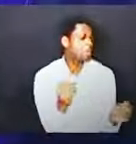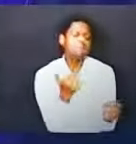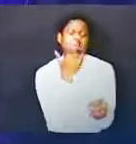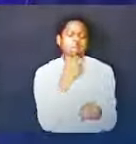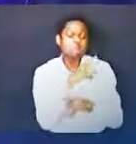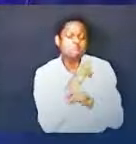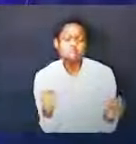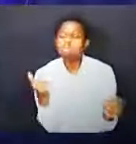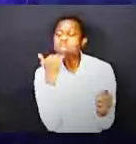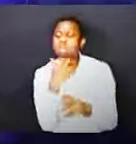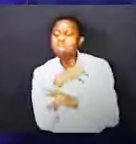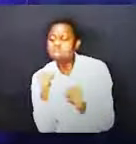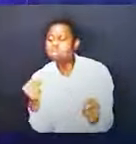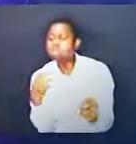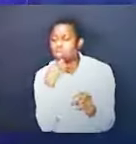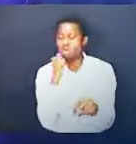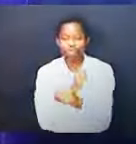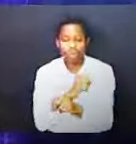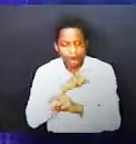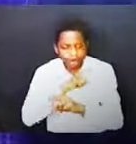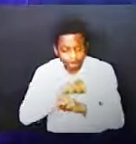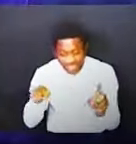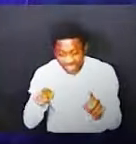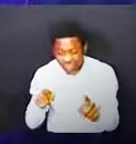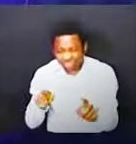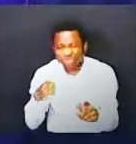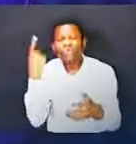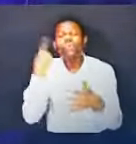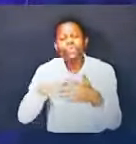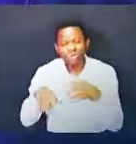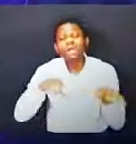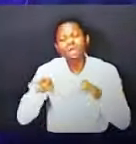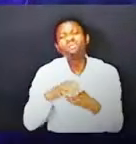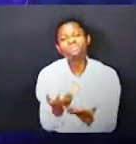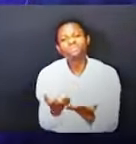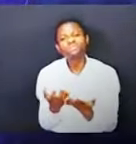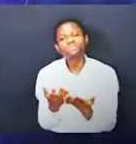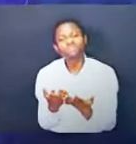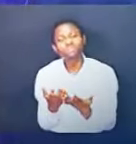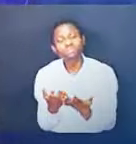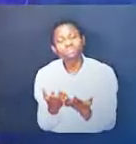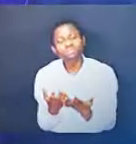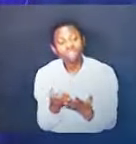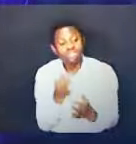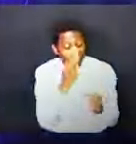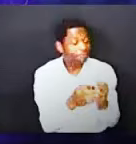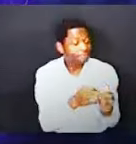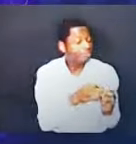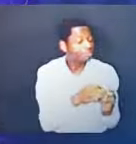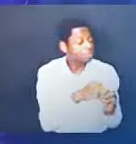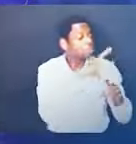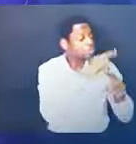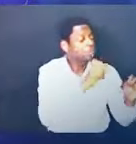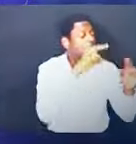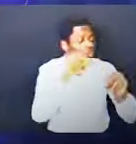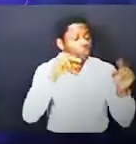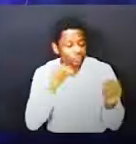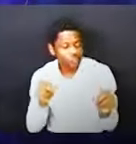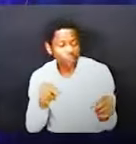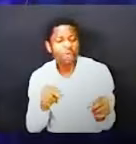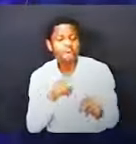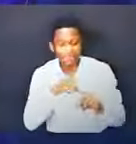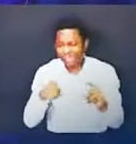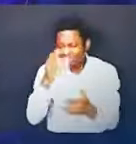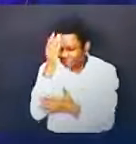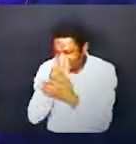Nipa, on your way, nemum, and it jiwe, and to Christosuma Brabono, and yen no my yen yenko, if I